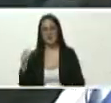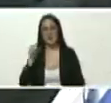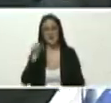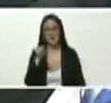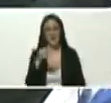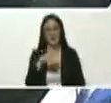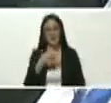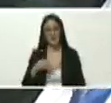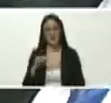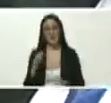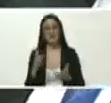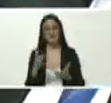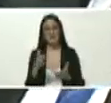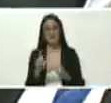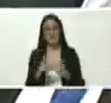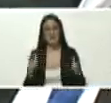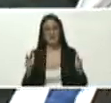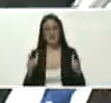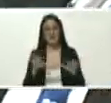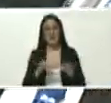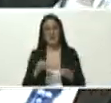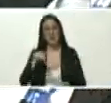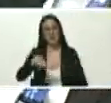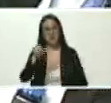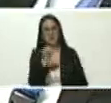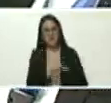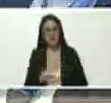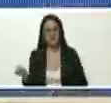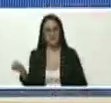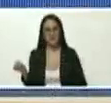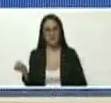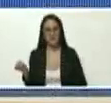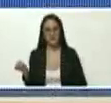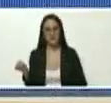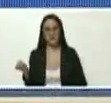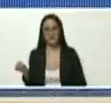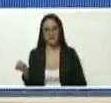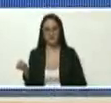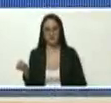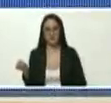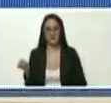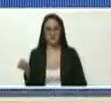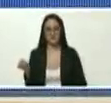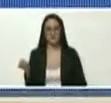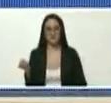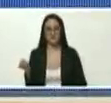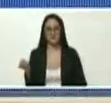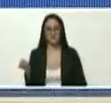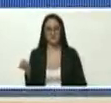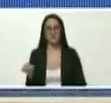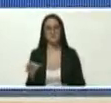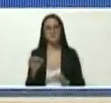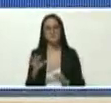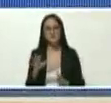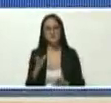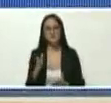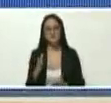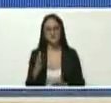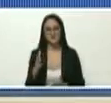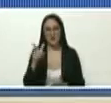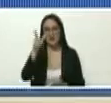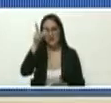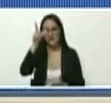Leyendas y secretarios also generales. Week, esta week, semana we honored Abdullah al-Badri from Libya, who was Libya, also Secretary General